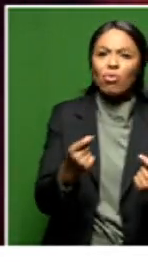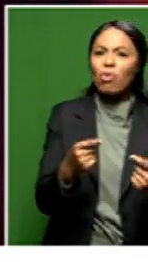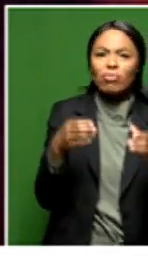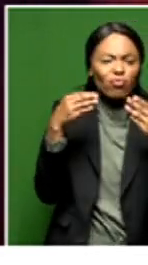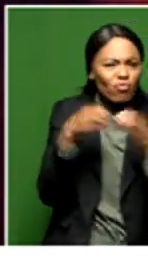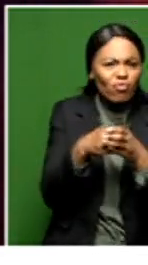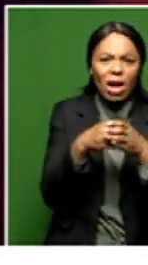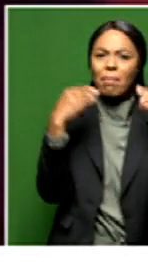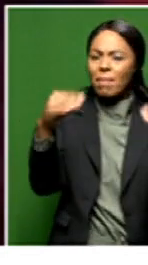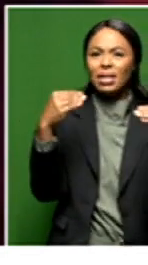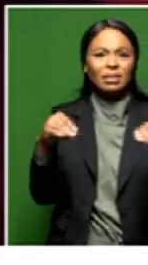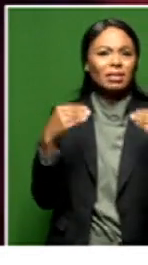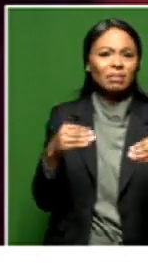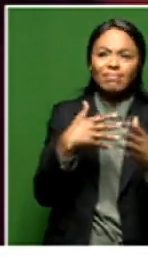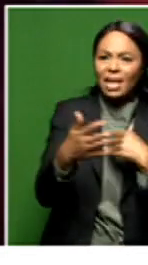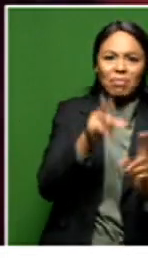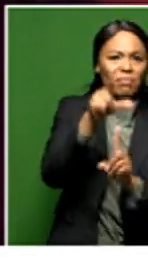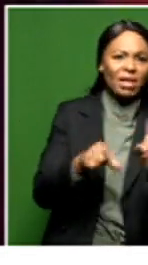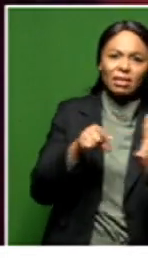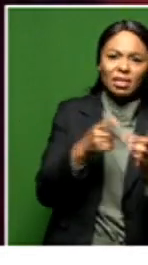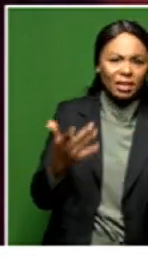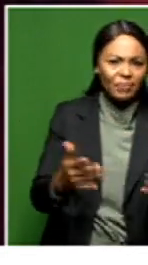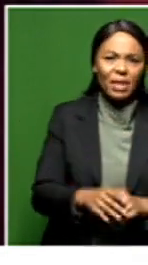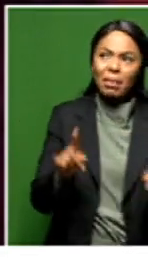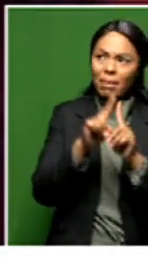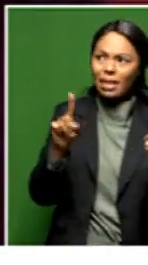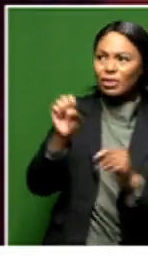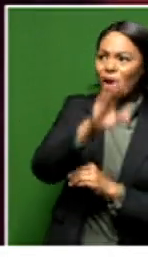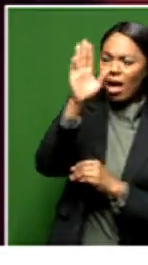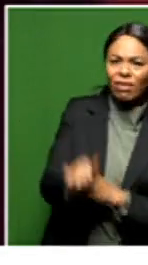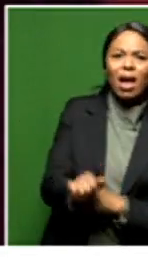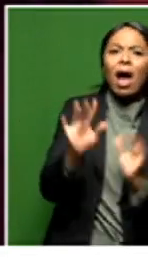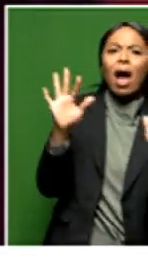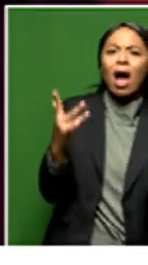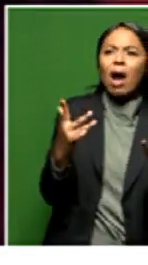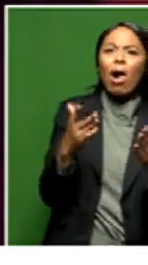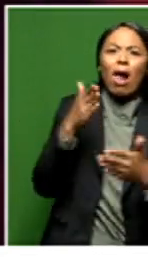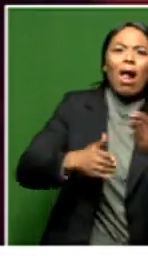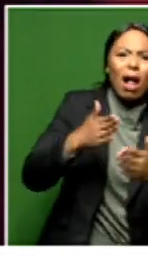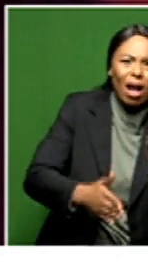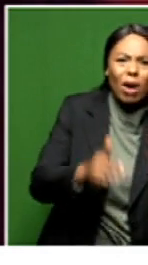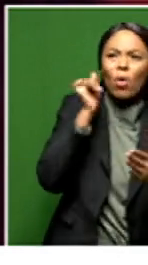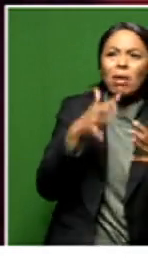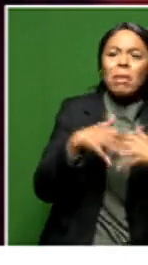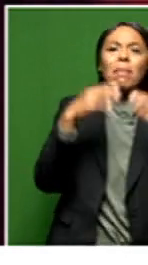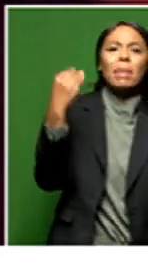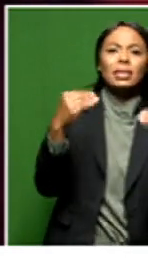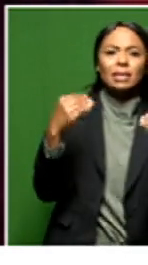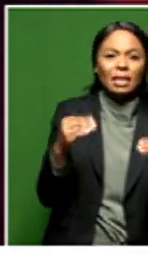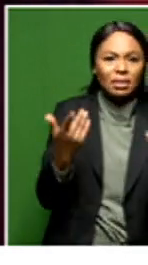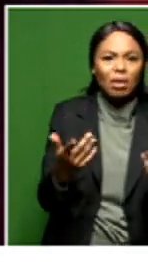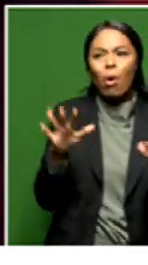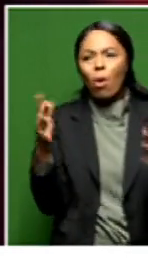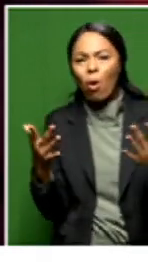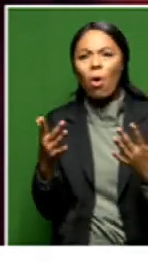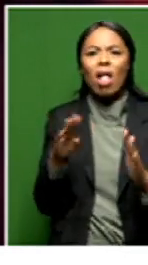in terms of their mentality as it comes to small business? What's holding them back in the emotional layer, in the financial layer, and in any other